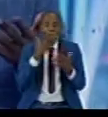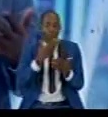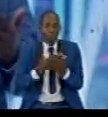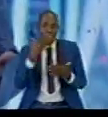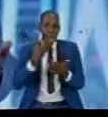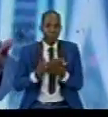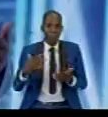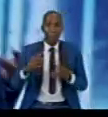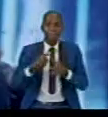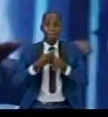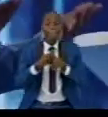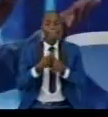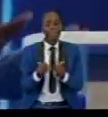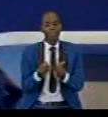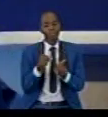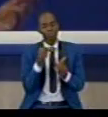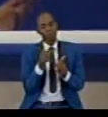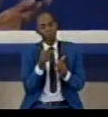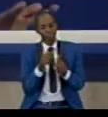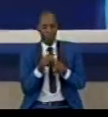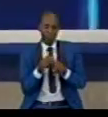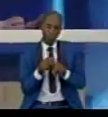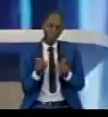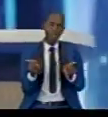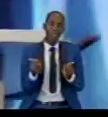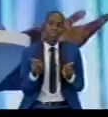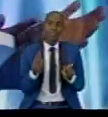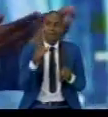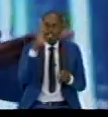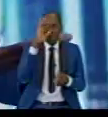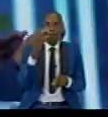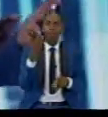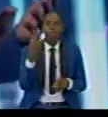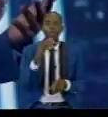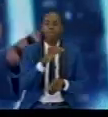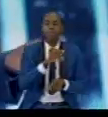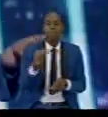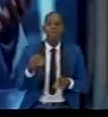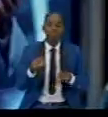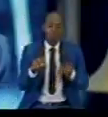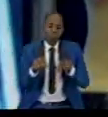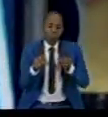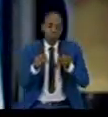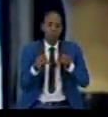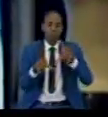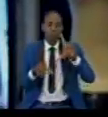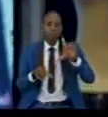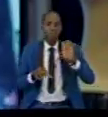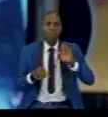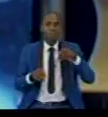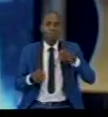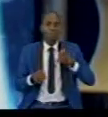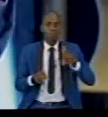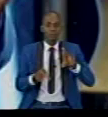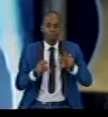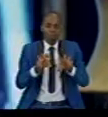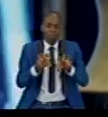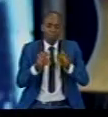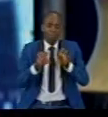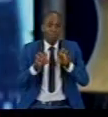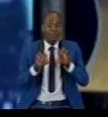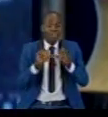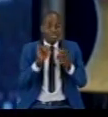but he was a leper he was a leopard that